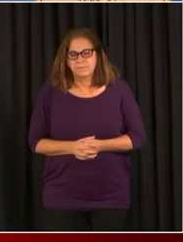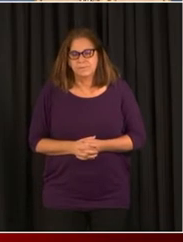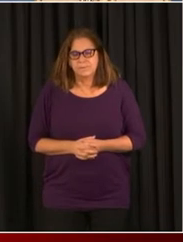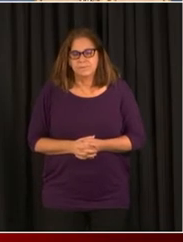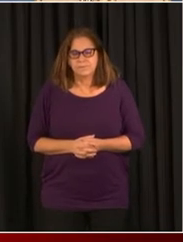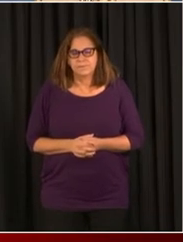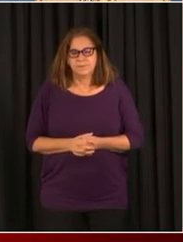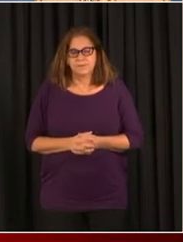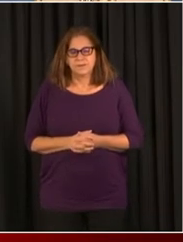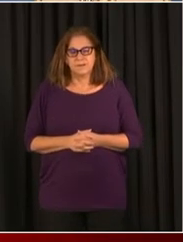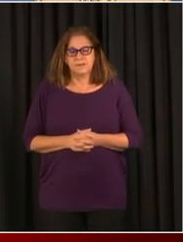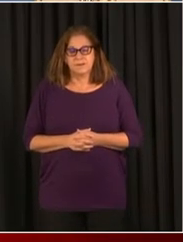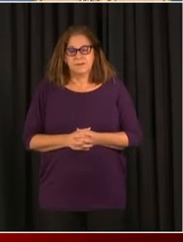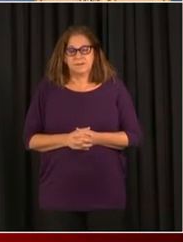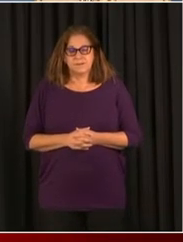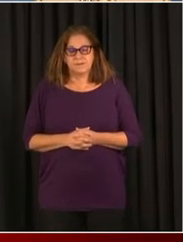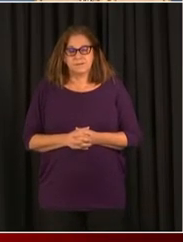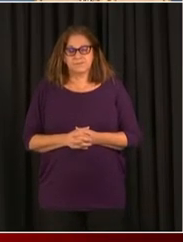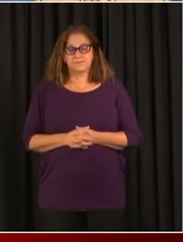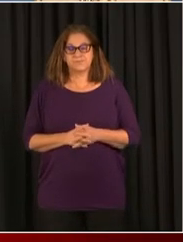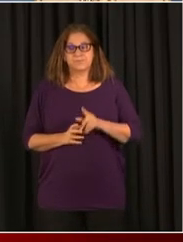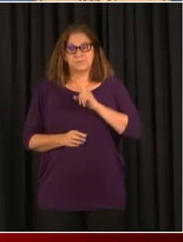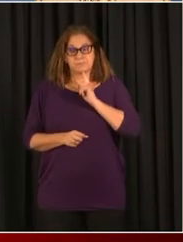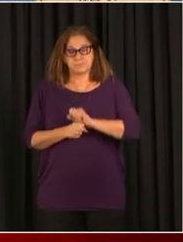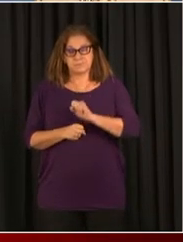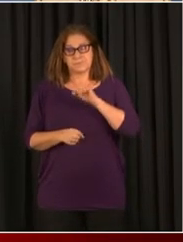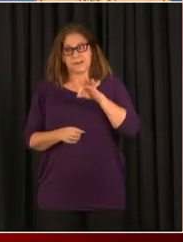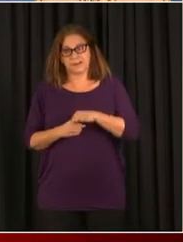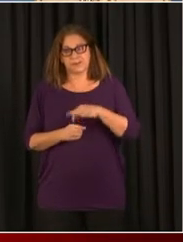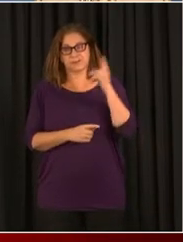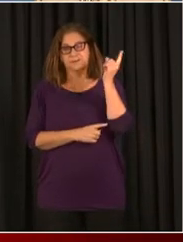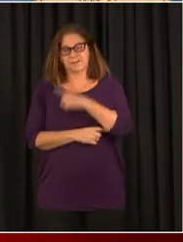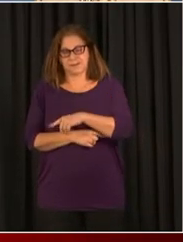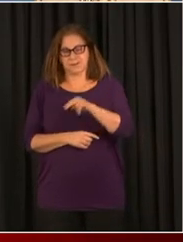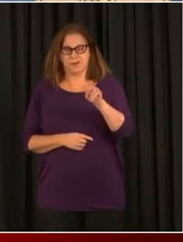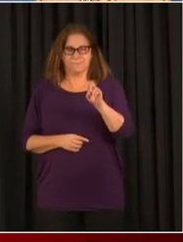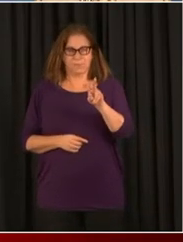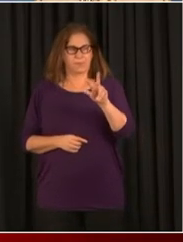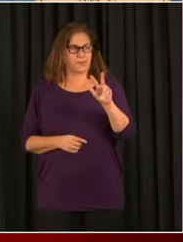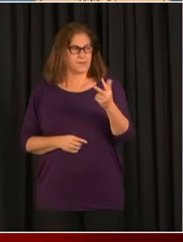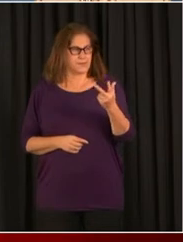Tuesday, November 3rd. So we'll be able to